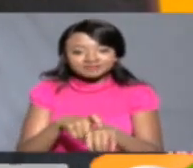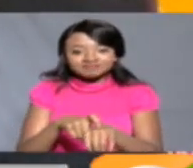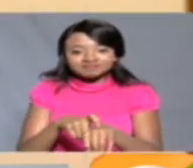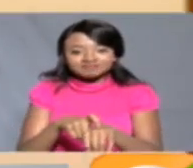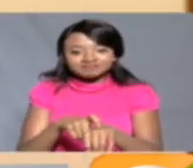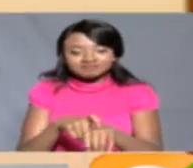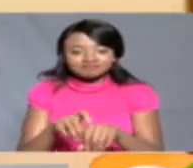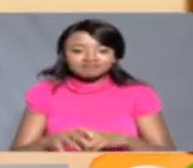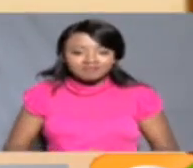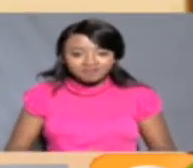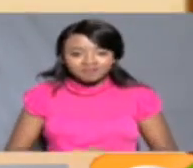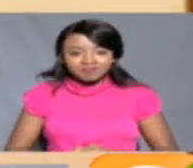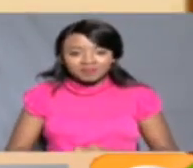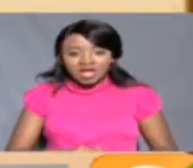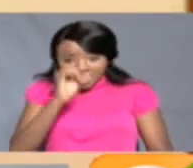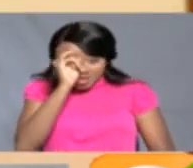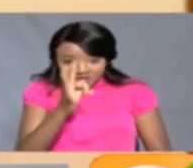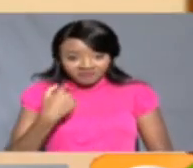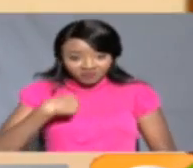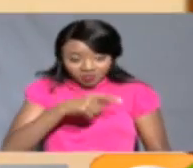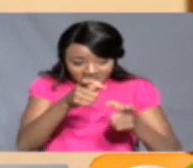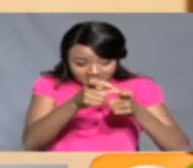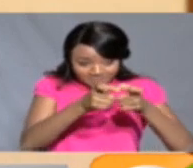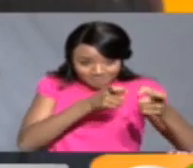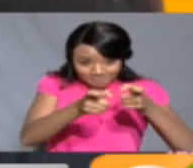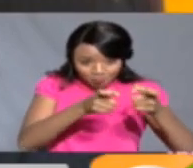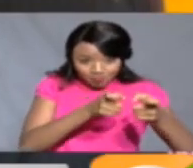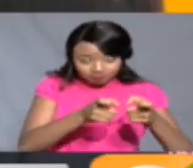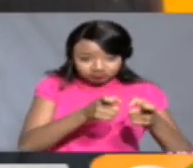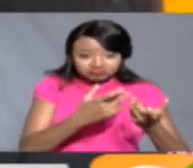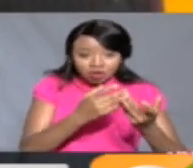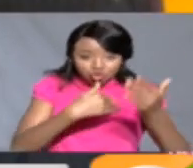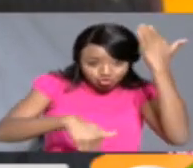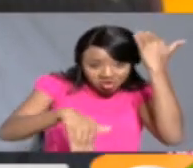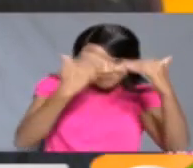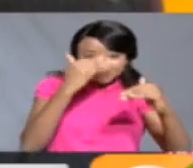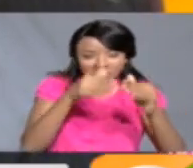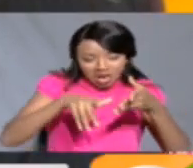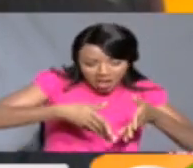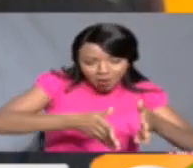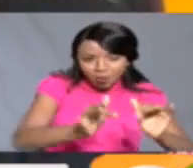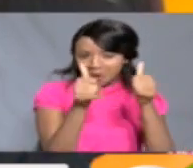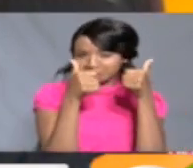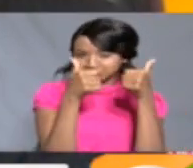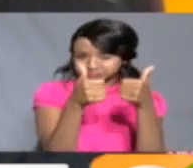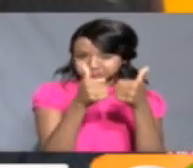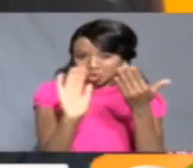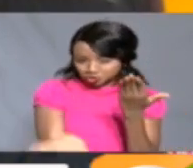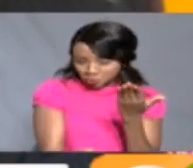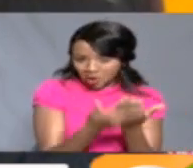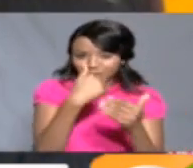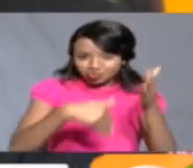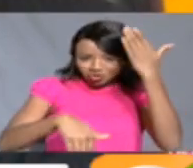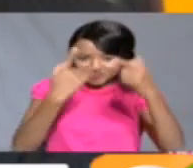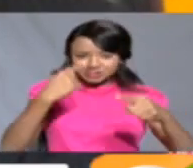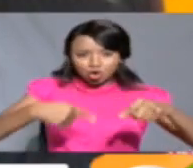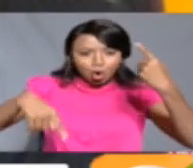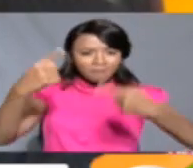have been paying. If we are going to run universities in a way that would make our universities